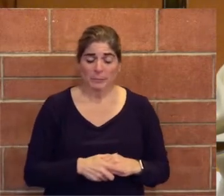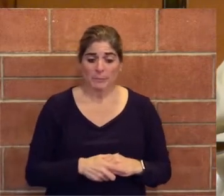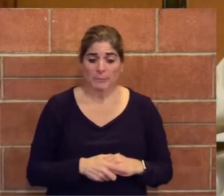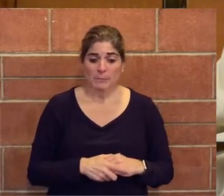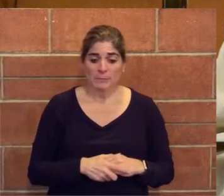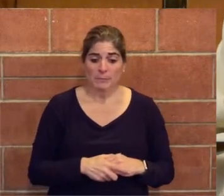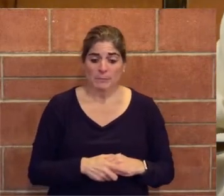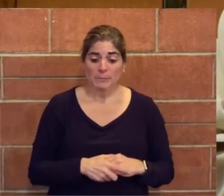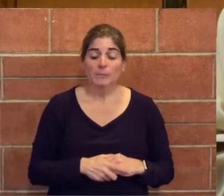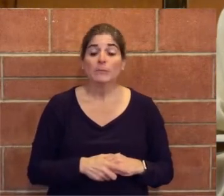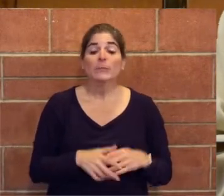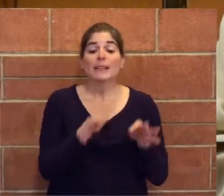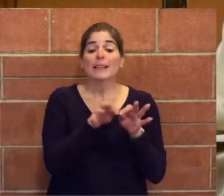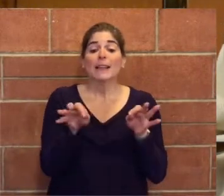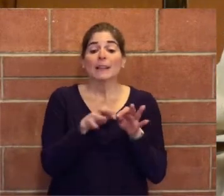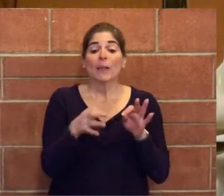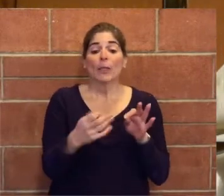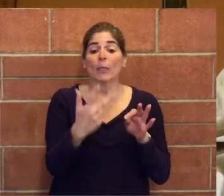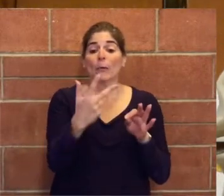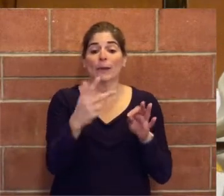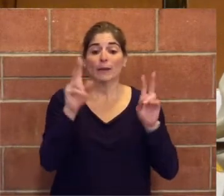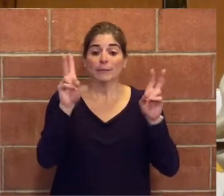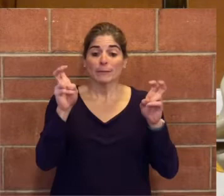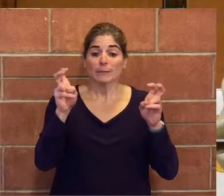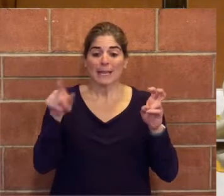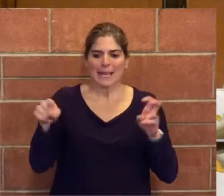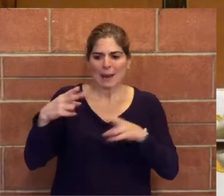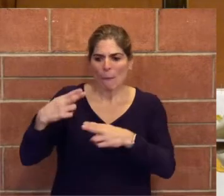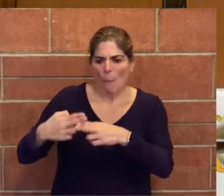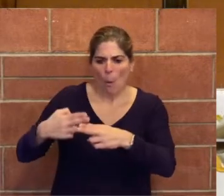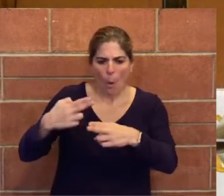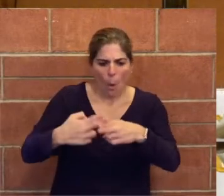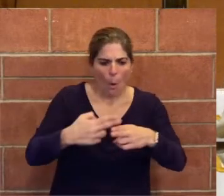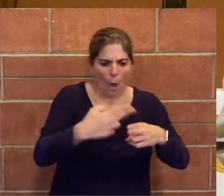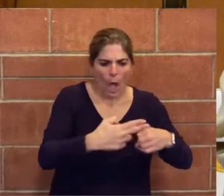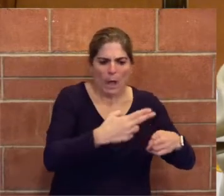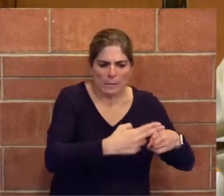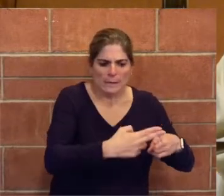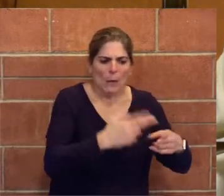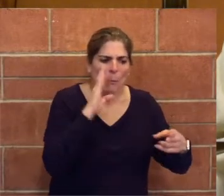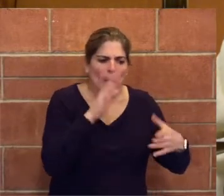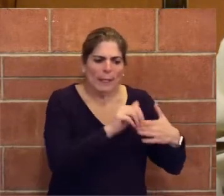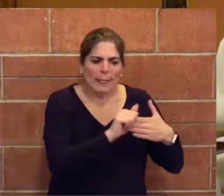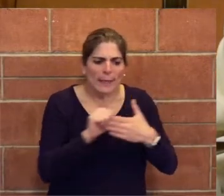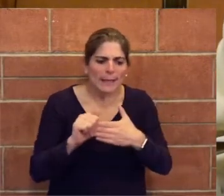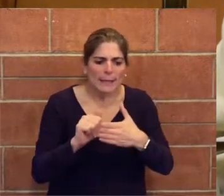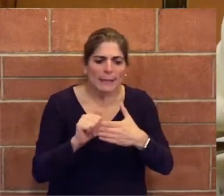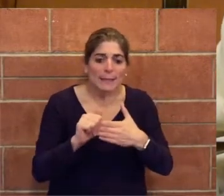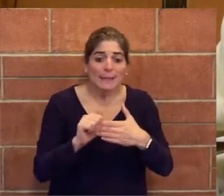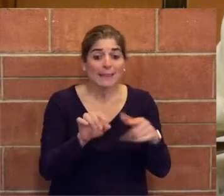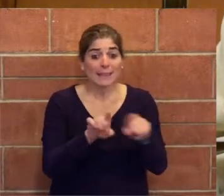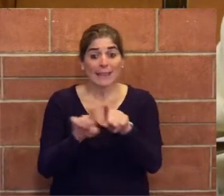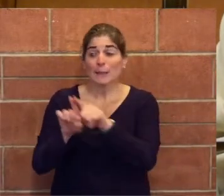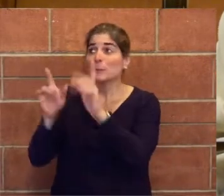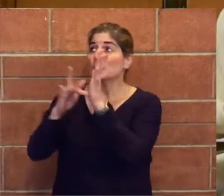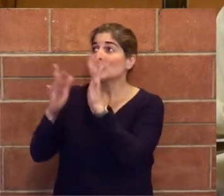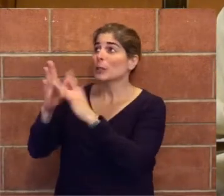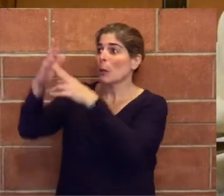sheep. In verse 3, we read, he calls his own sheep by name and leads them